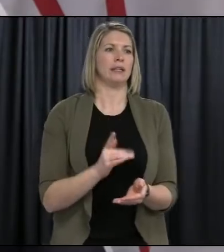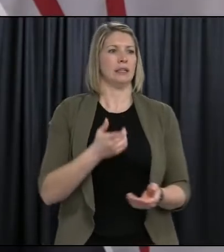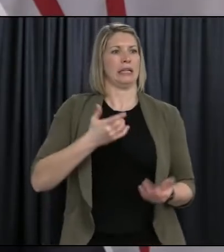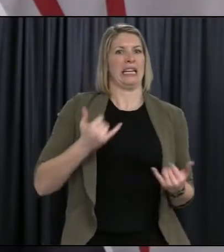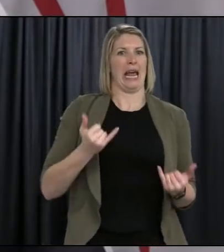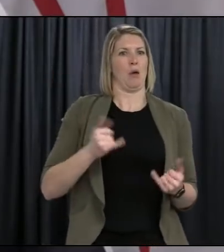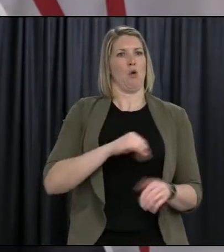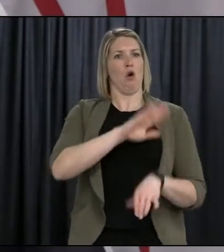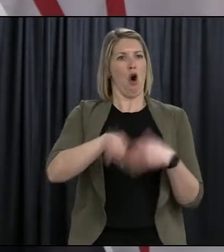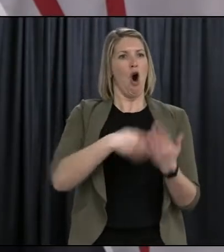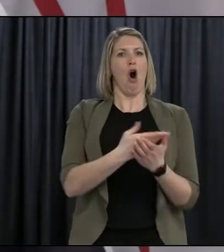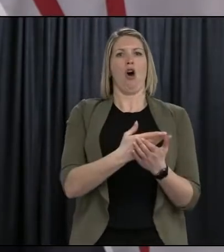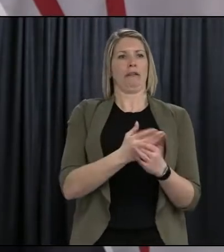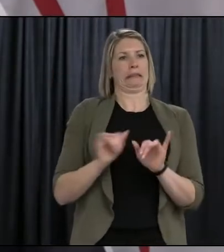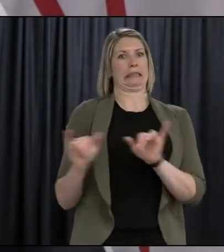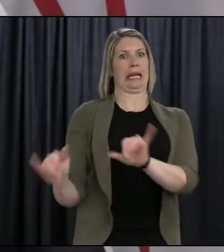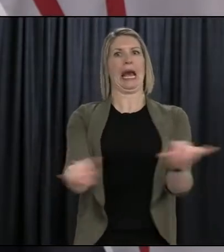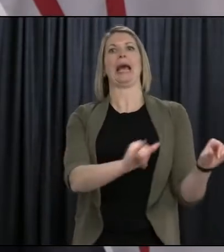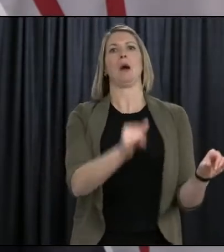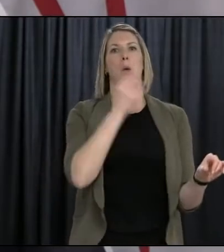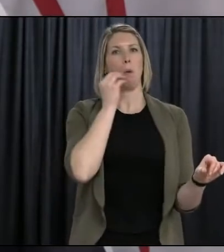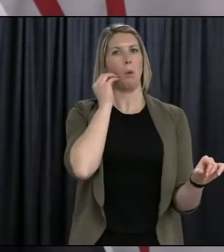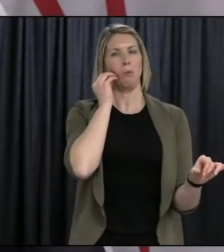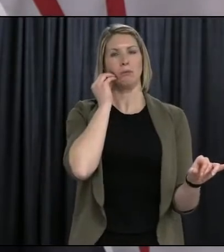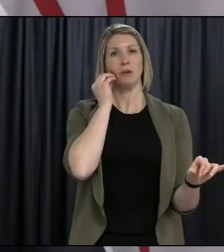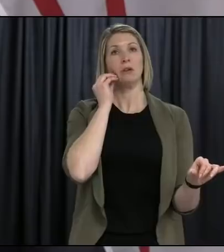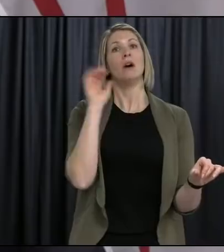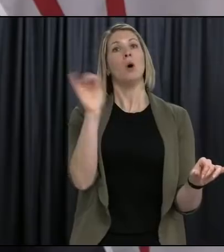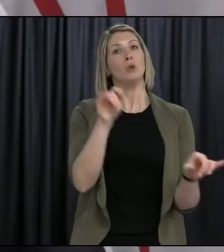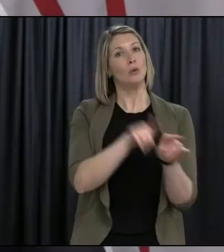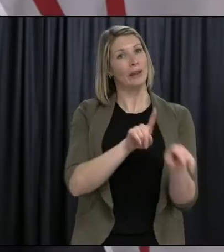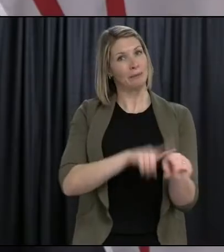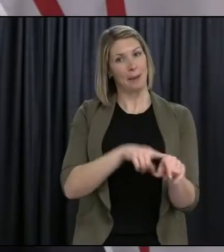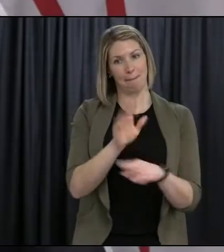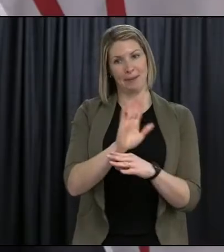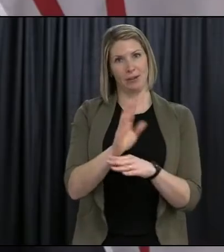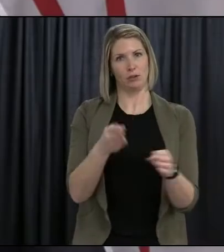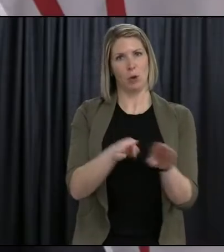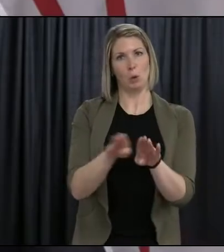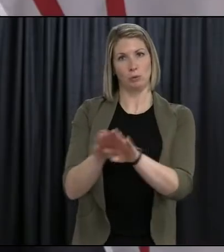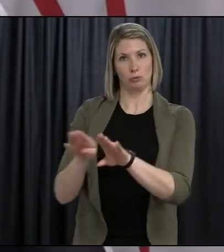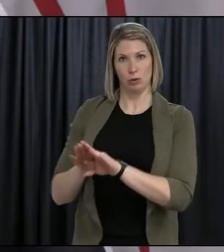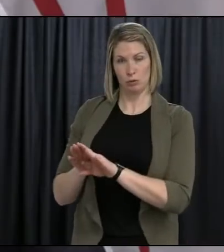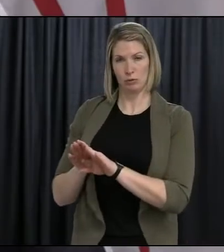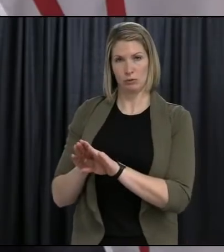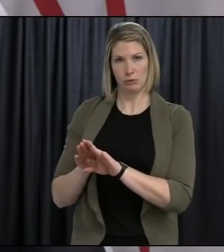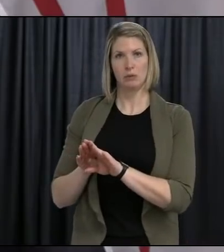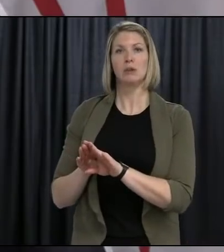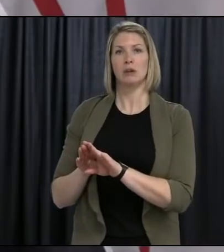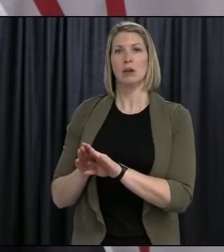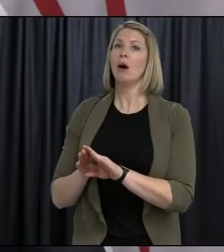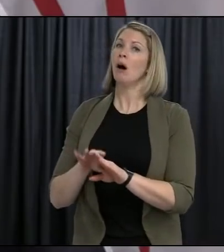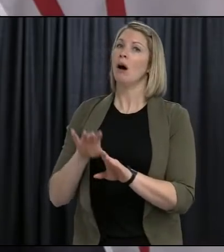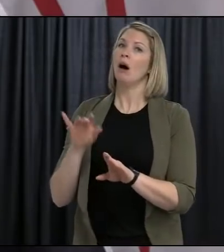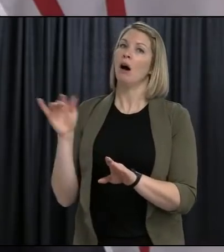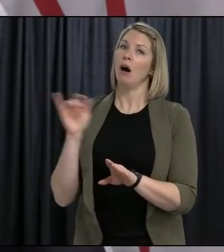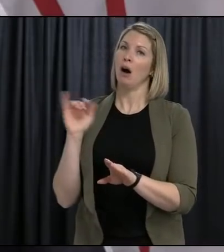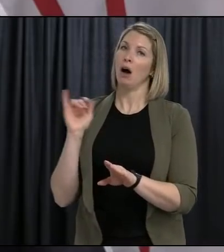but certainly we'll always have contacts and a certain percentage of people who are